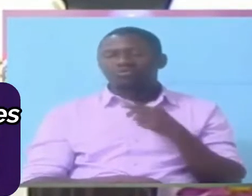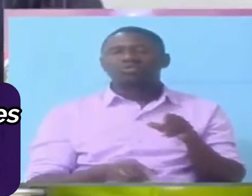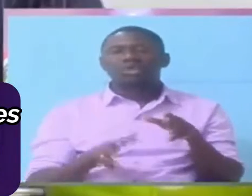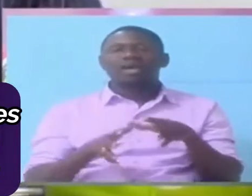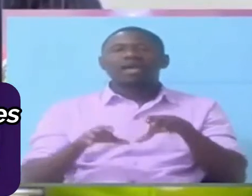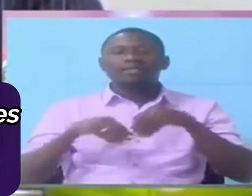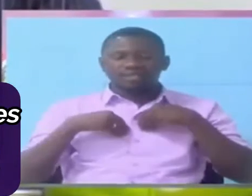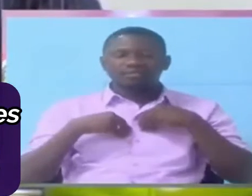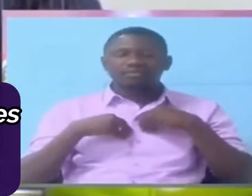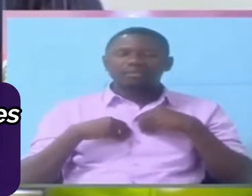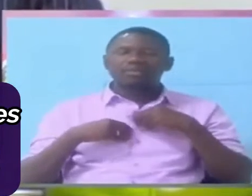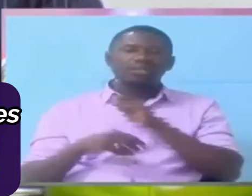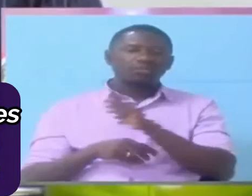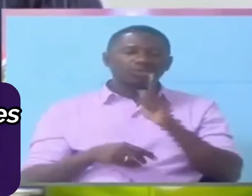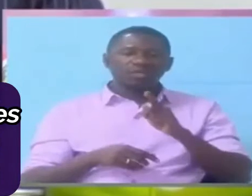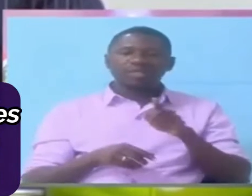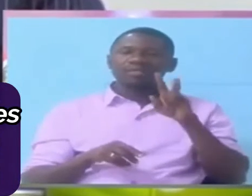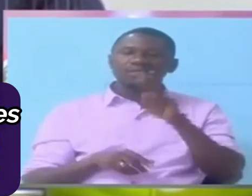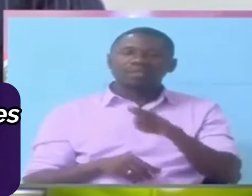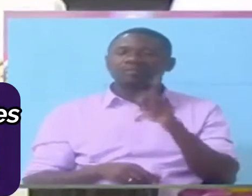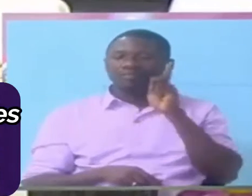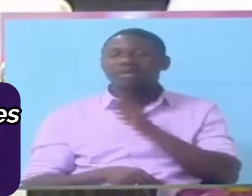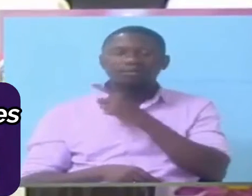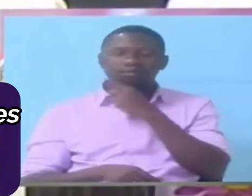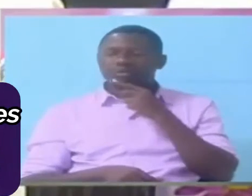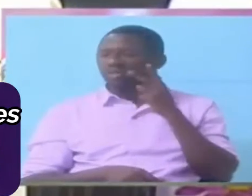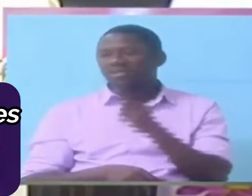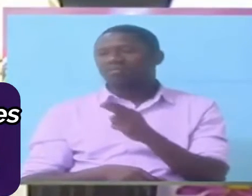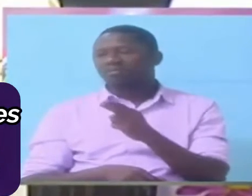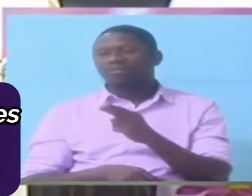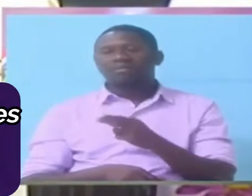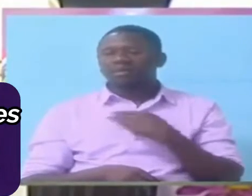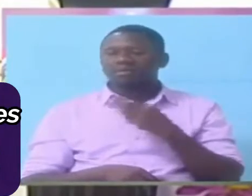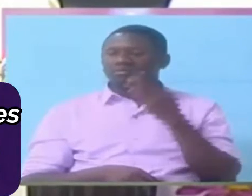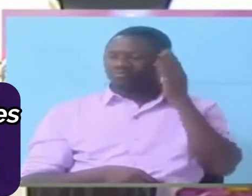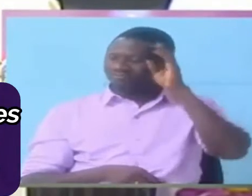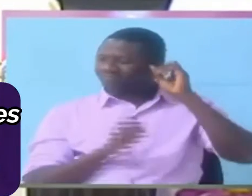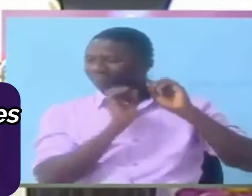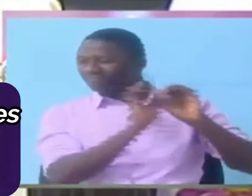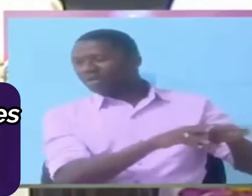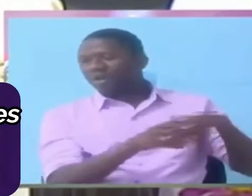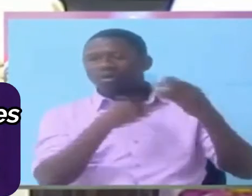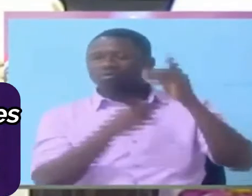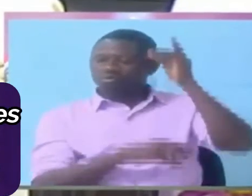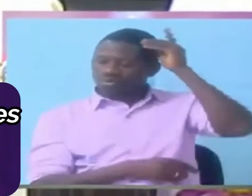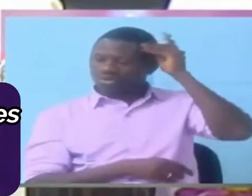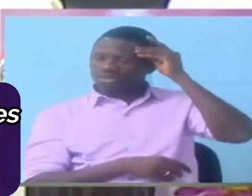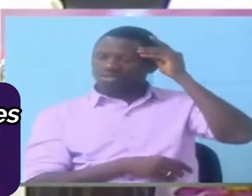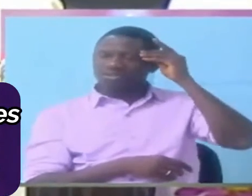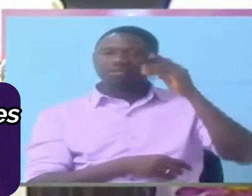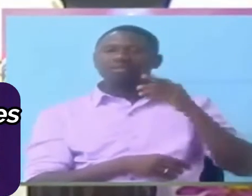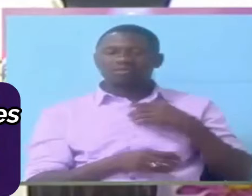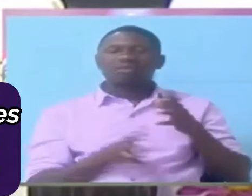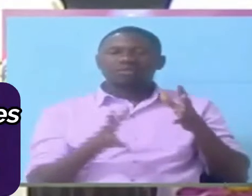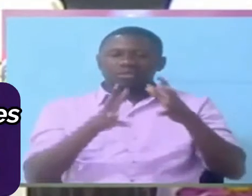We should hold each other as the same father and mother. We should put aside the politics and